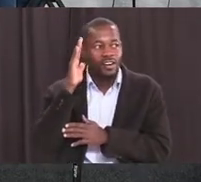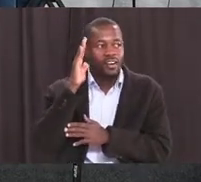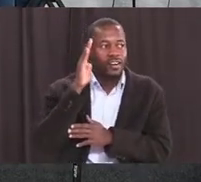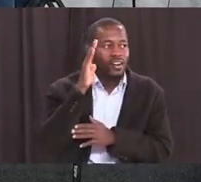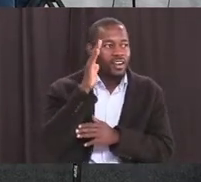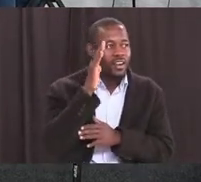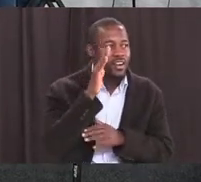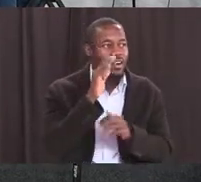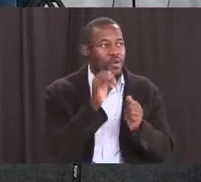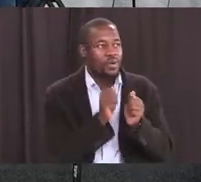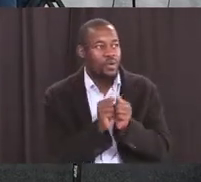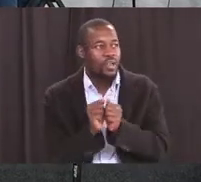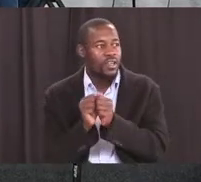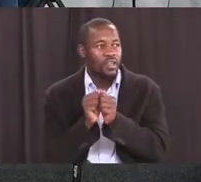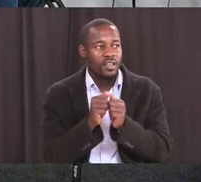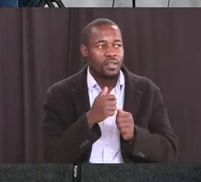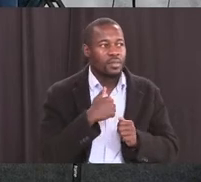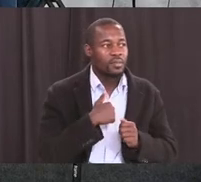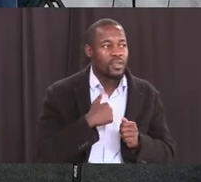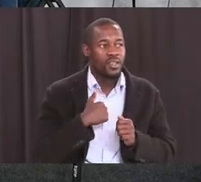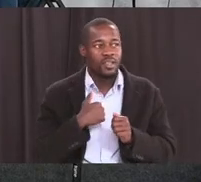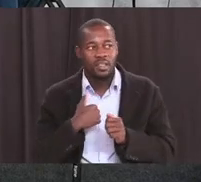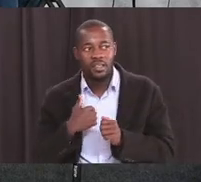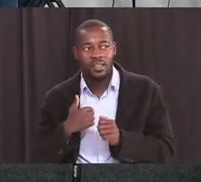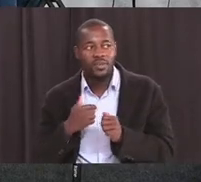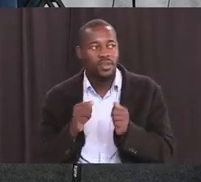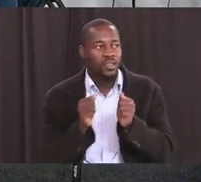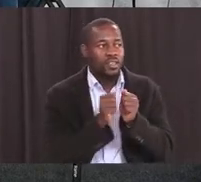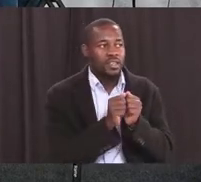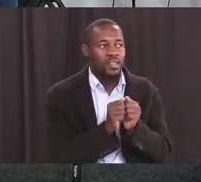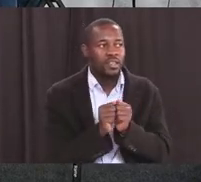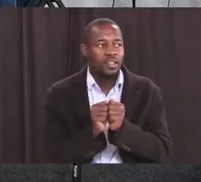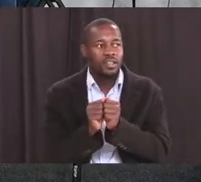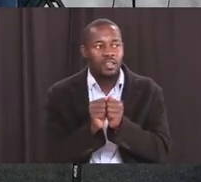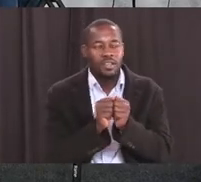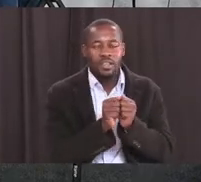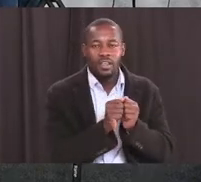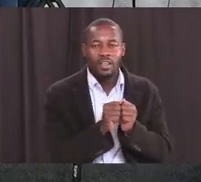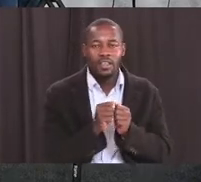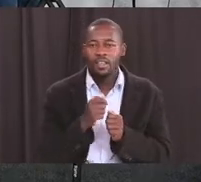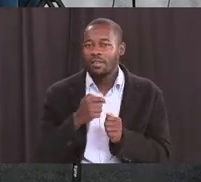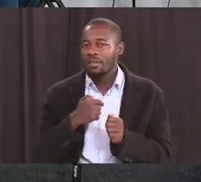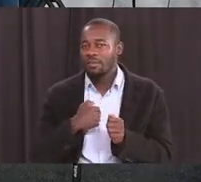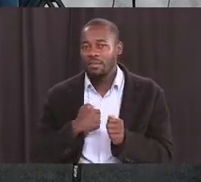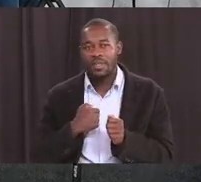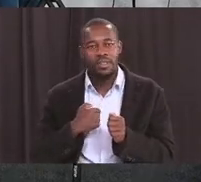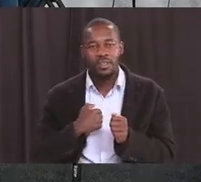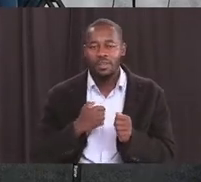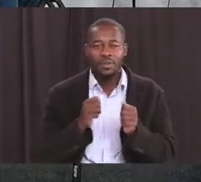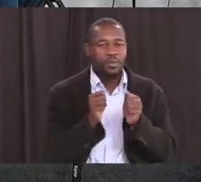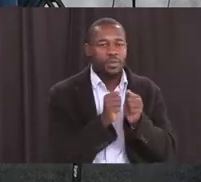akona mi, akona mi.